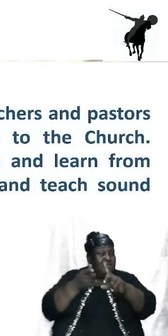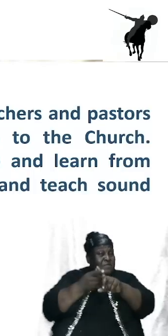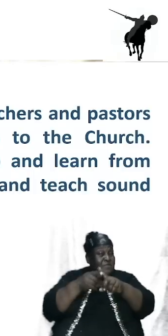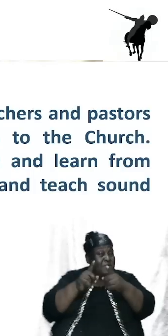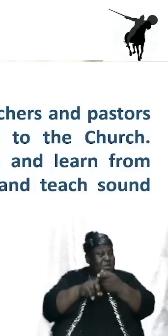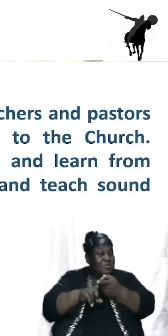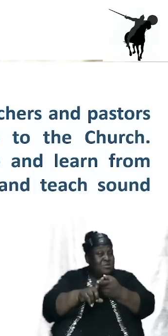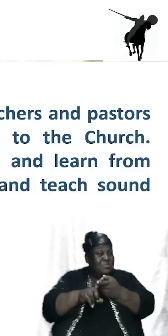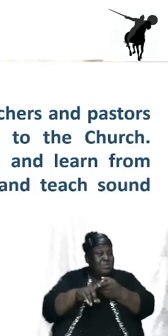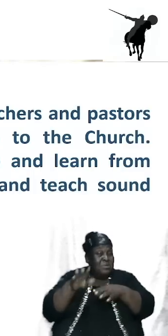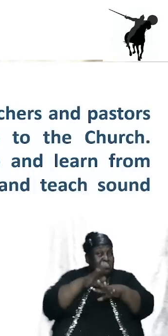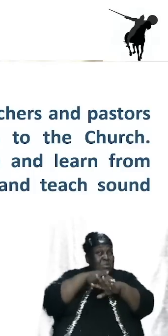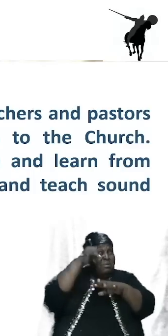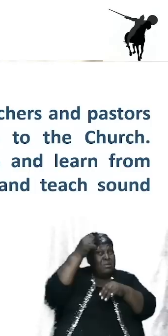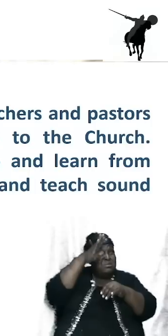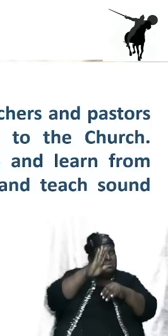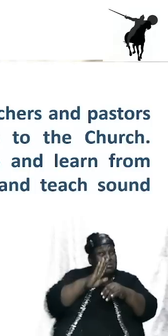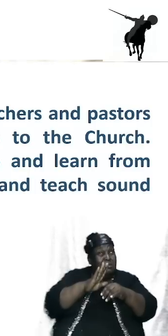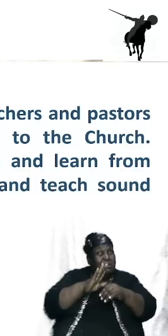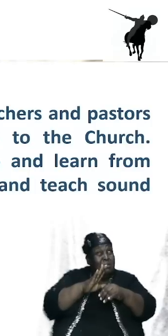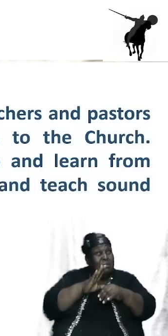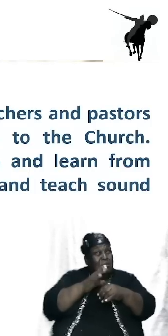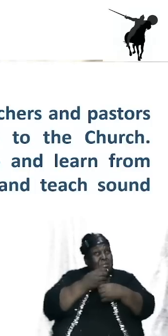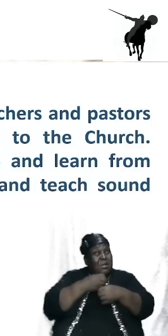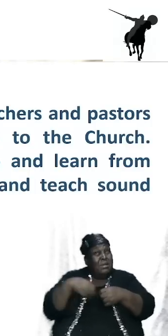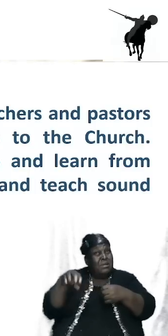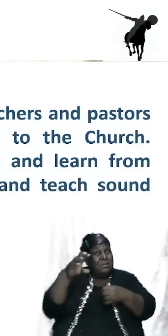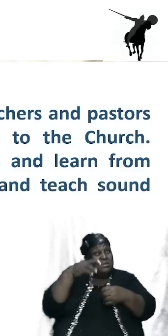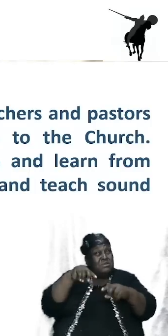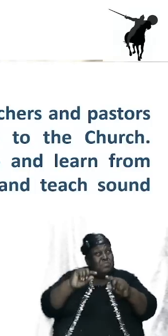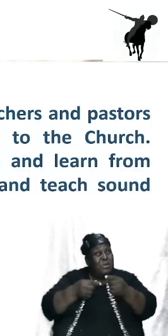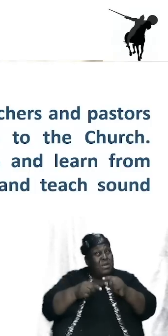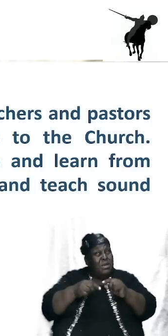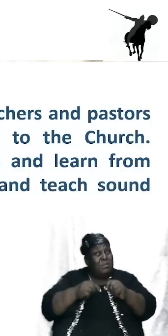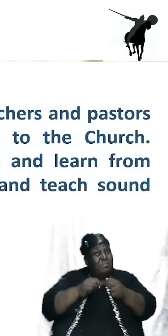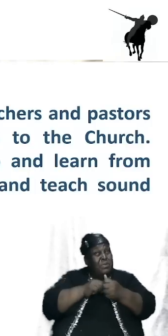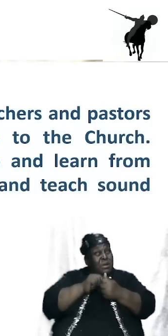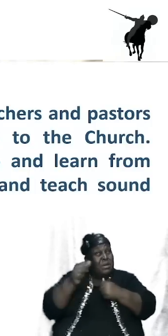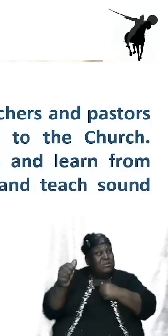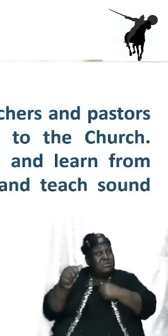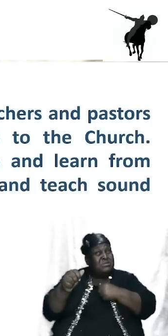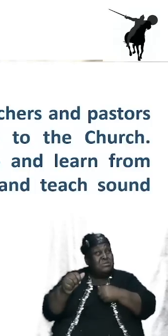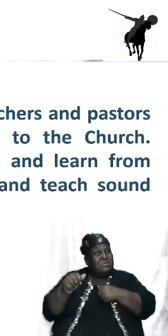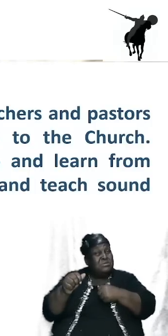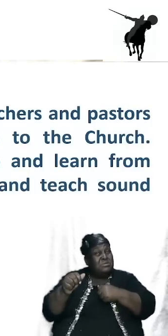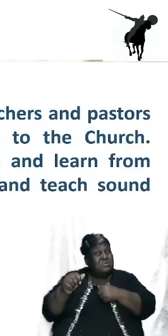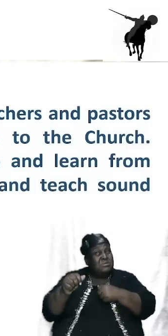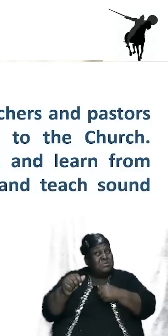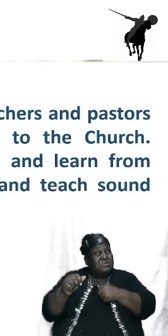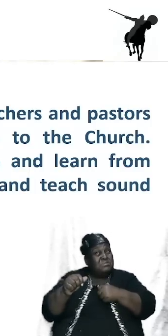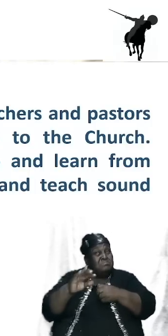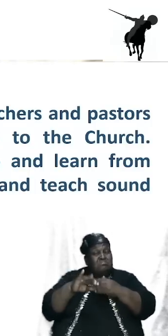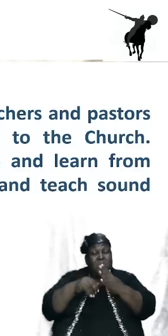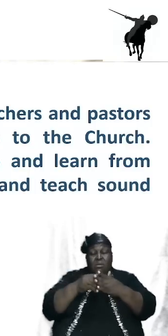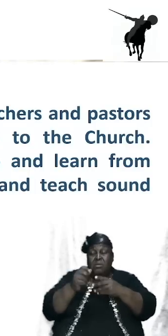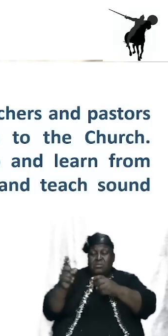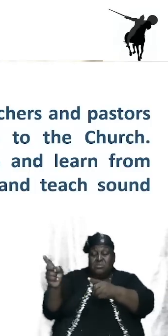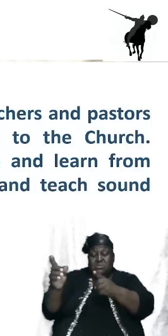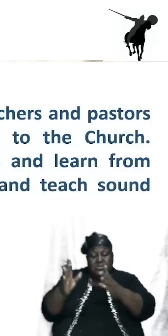When he cried to God and said, if it be possible, let this cup pass from me. Only John alone was there. As a matter of fact, you know, all the other disciples ran